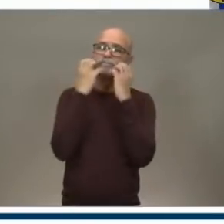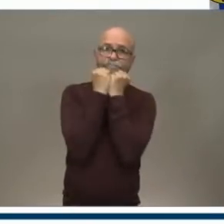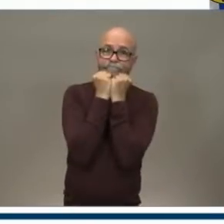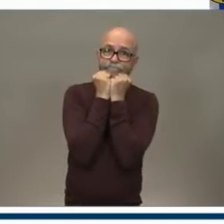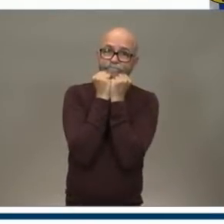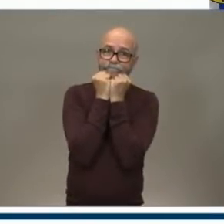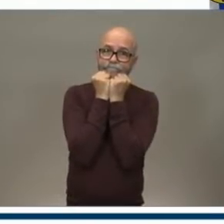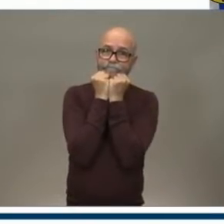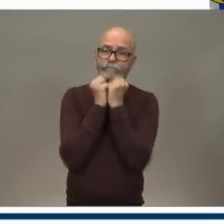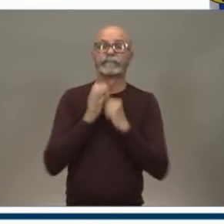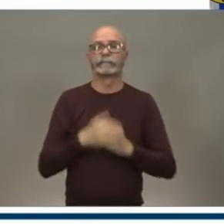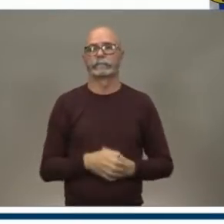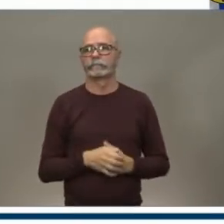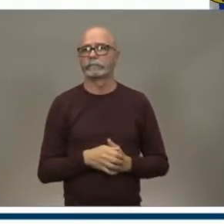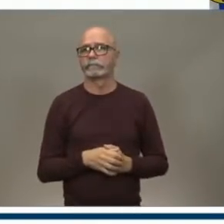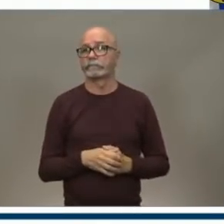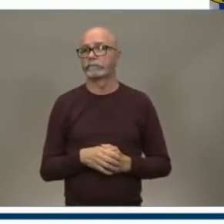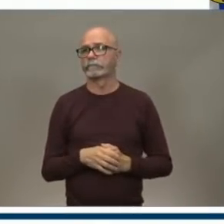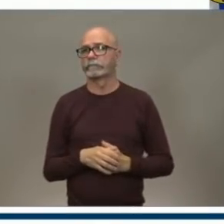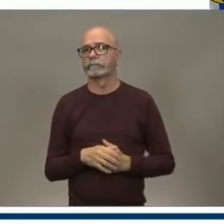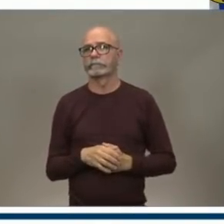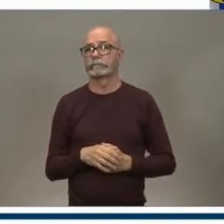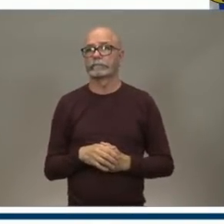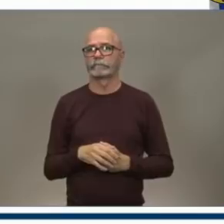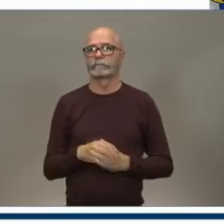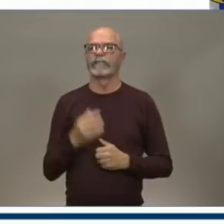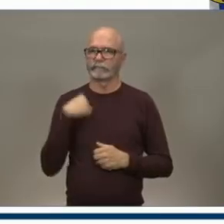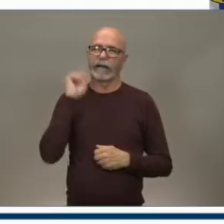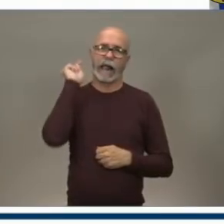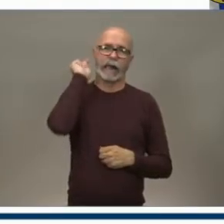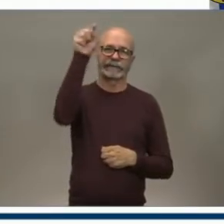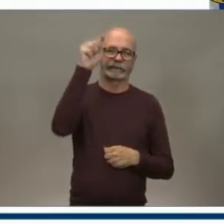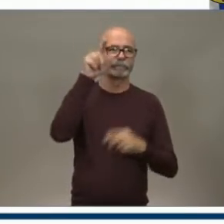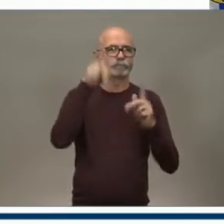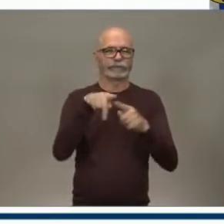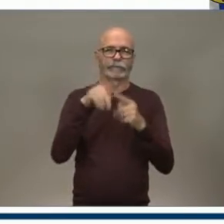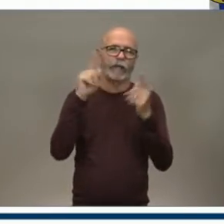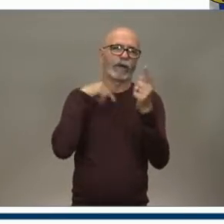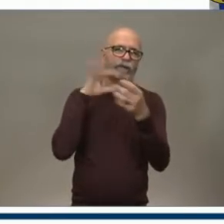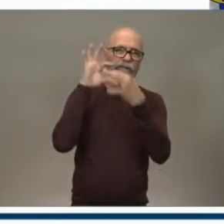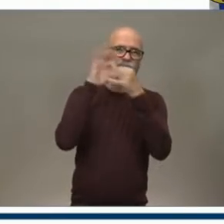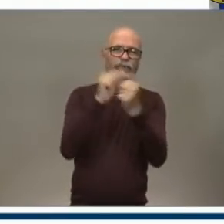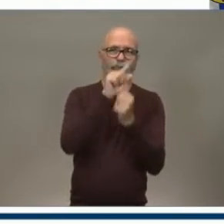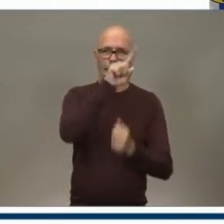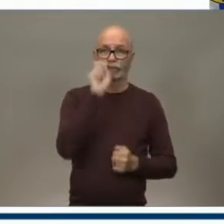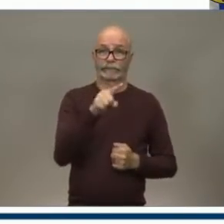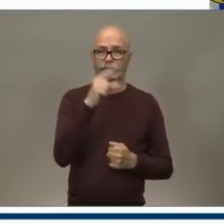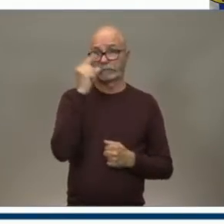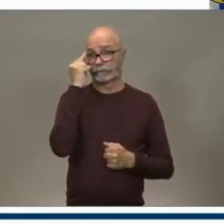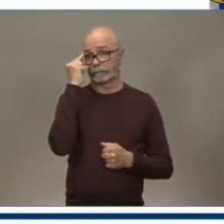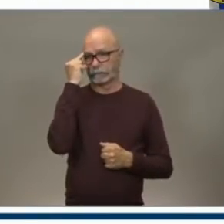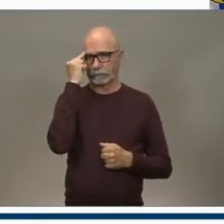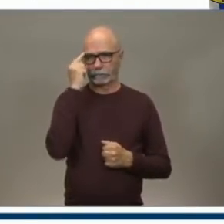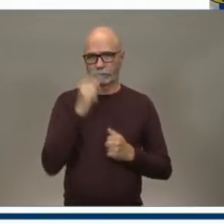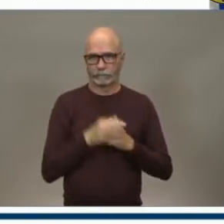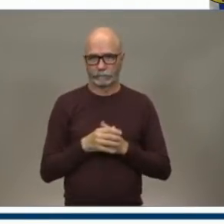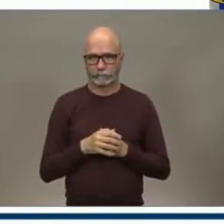Herald. Unrelated question. Quebec is planning to ban the sale of new gas-powered